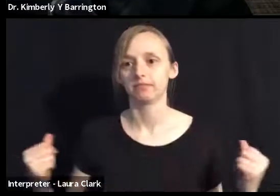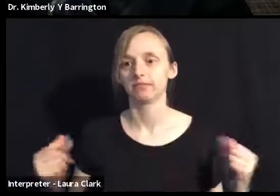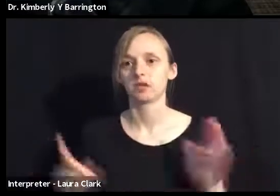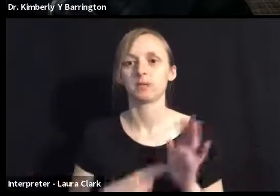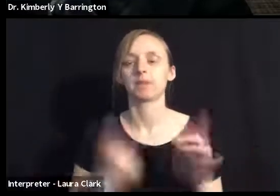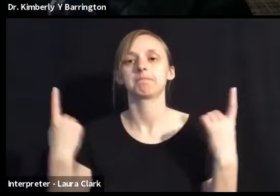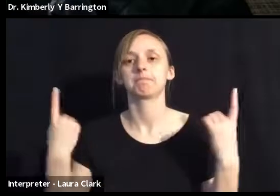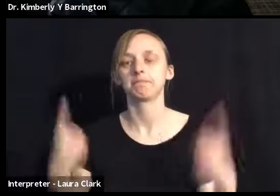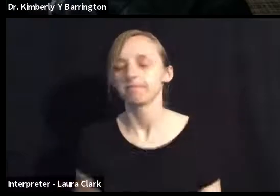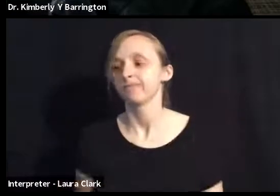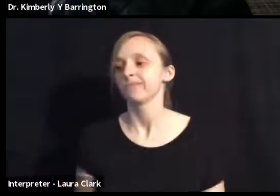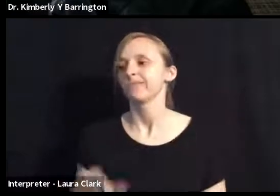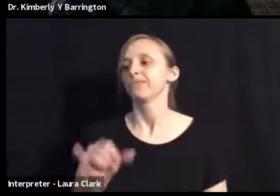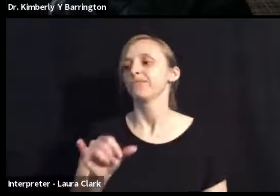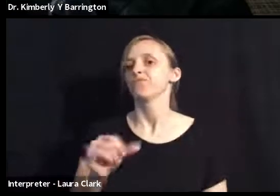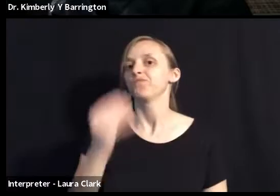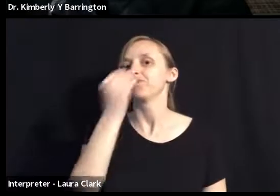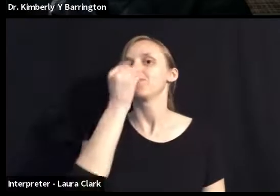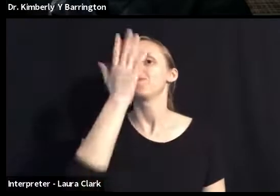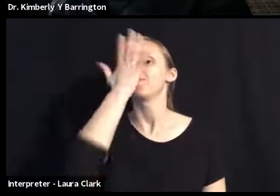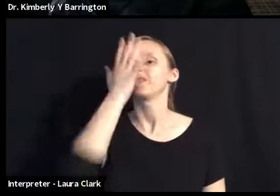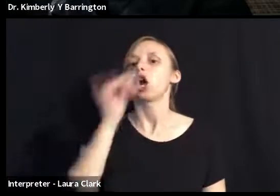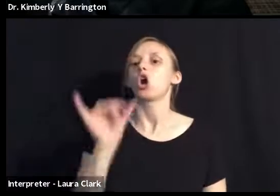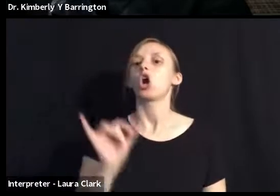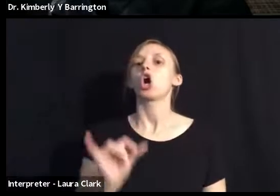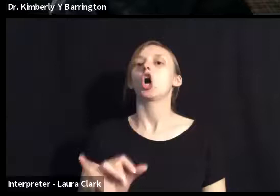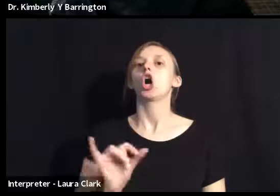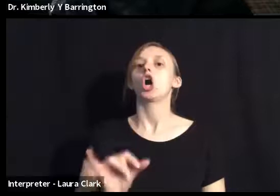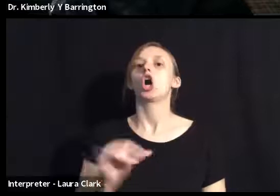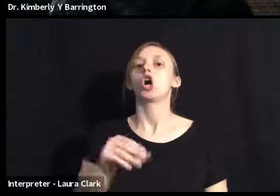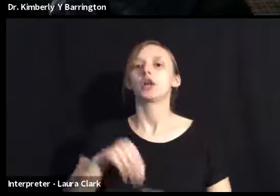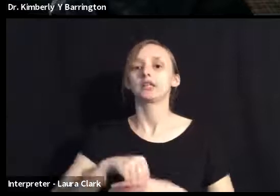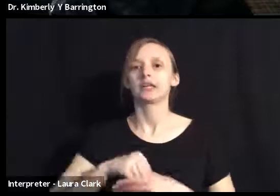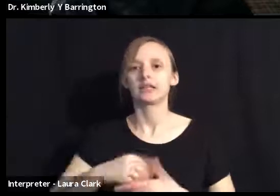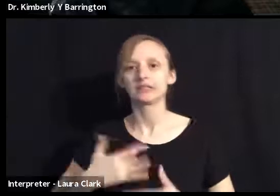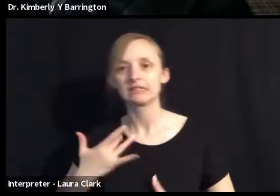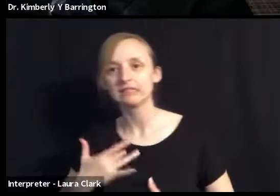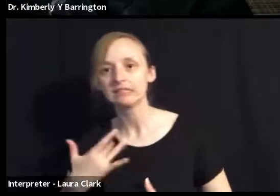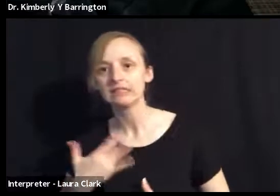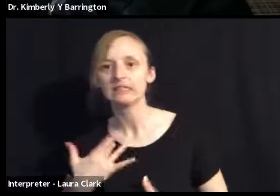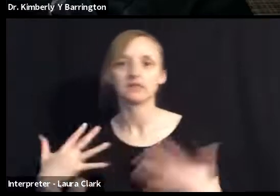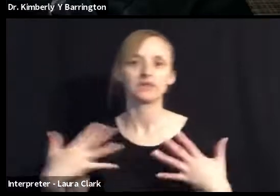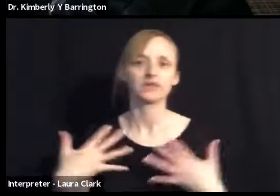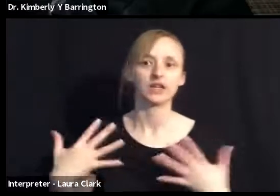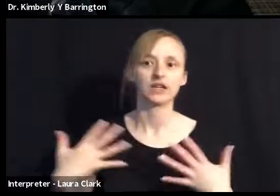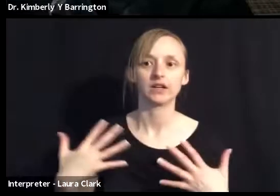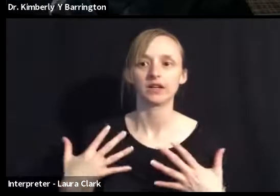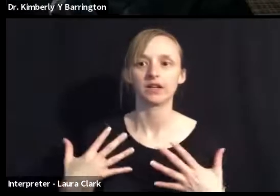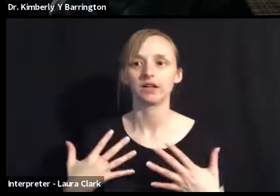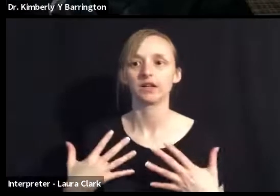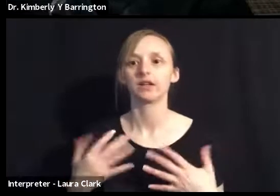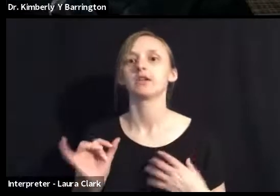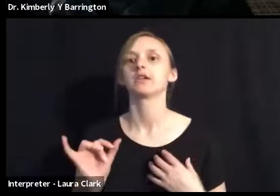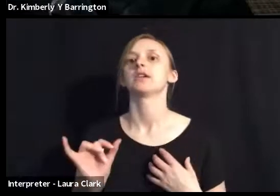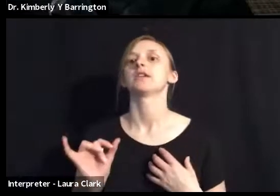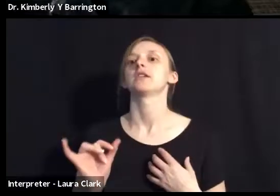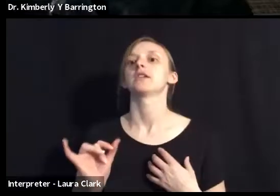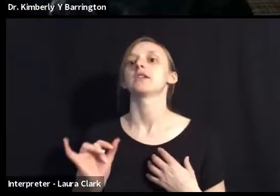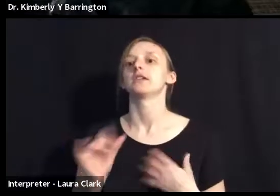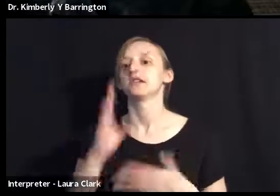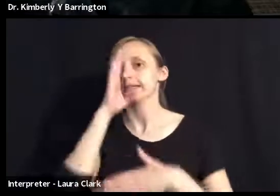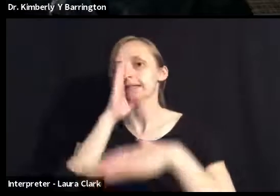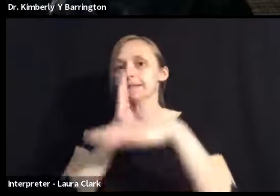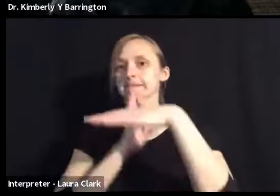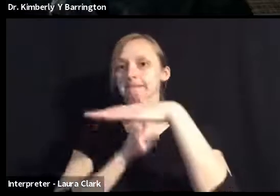you know, the spirits that we have in us, whether good or bad. Amen. So the spirit of humility, man, has really